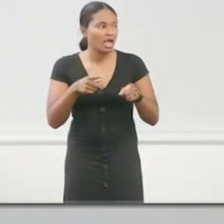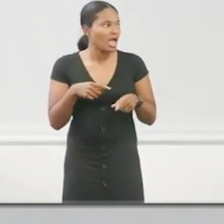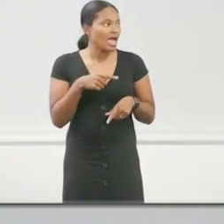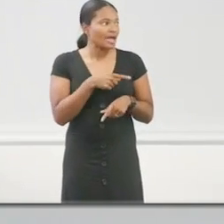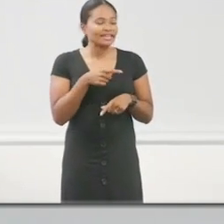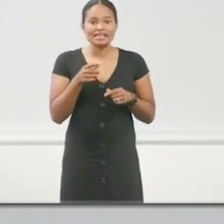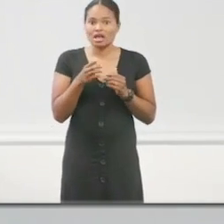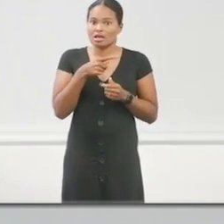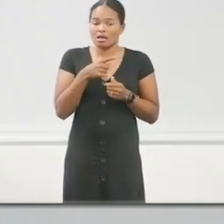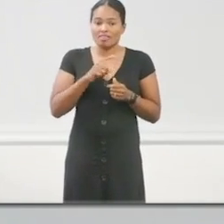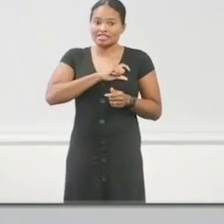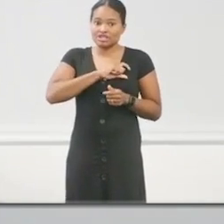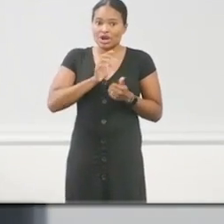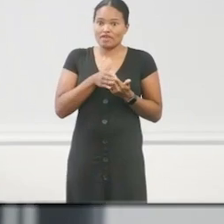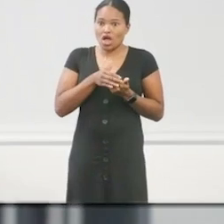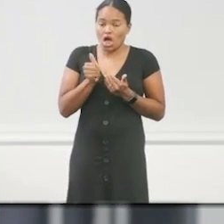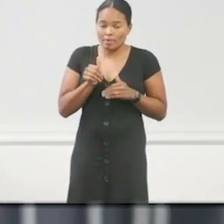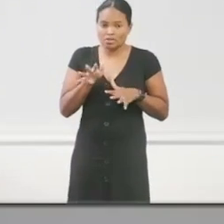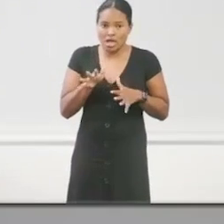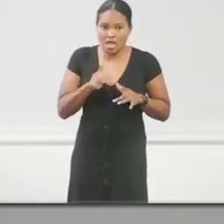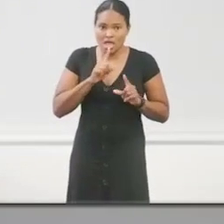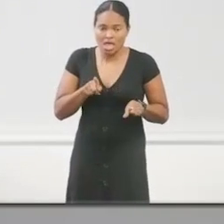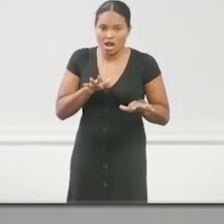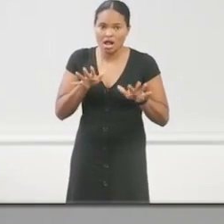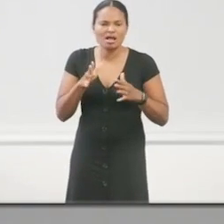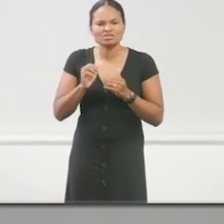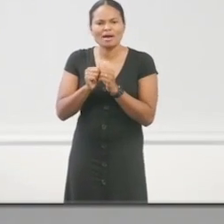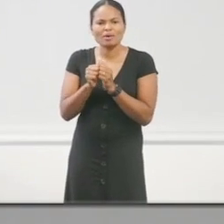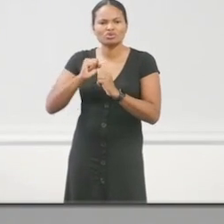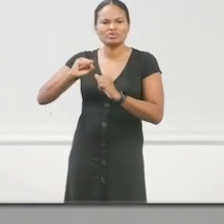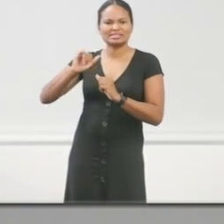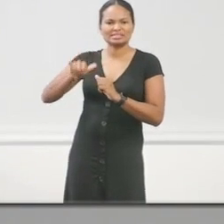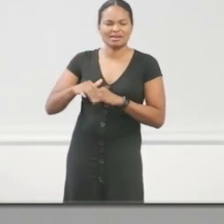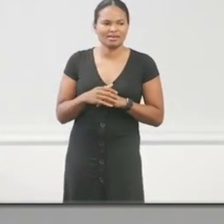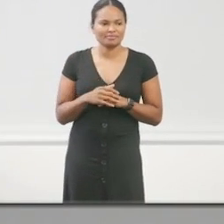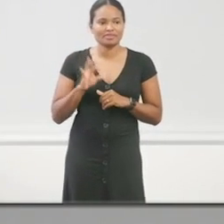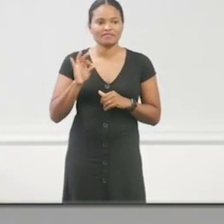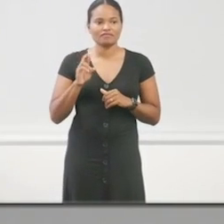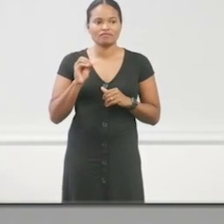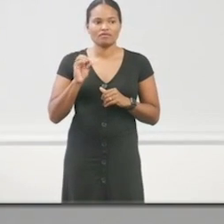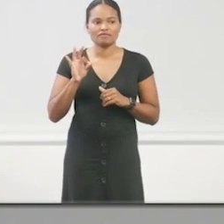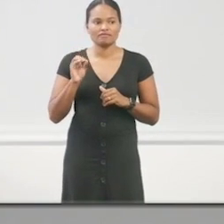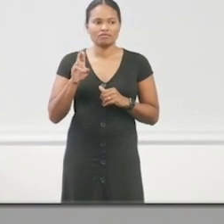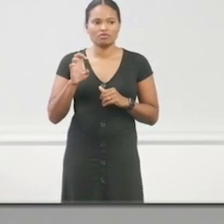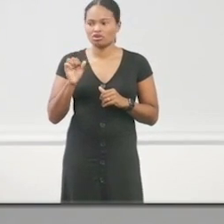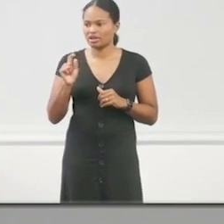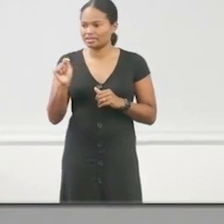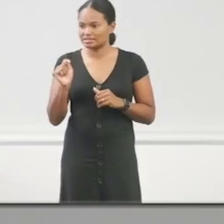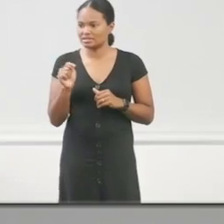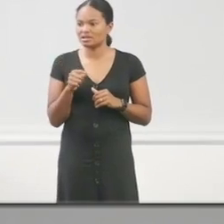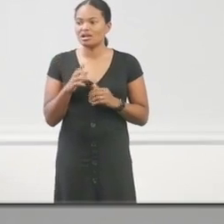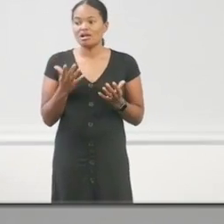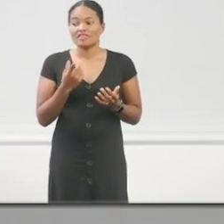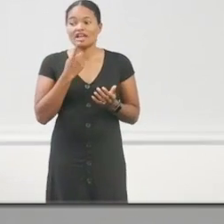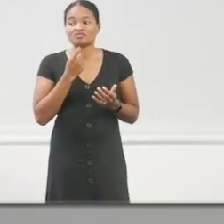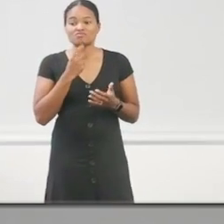little bit. And how do you resist that, Forrest? I tell you, yeah, because there's some red meat everybody wants, right? They're just kind of getting